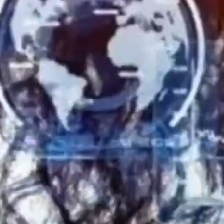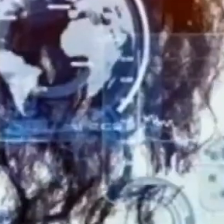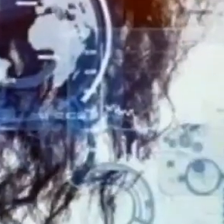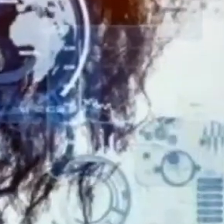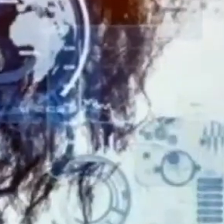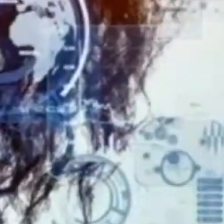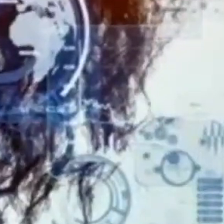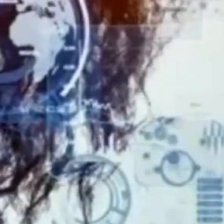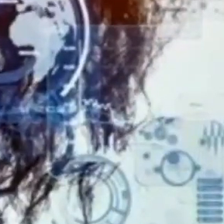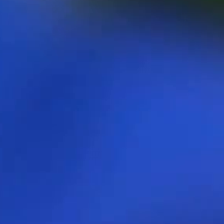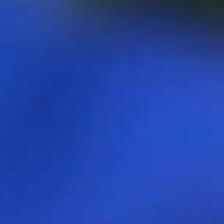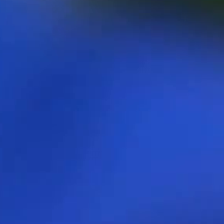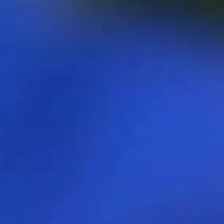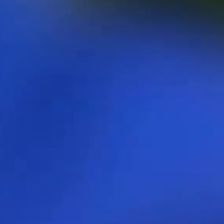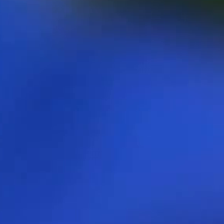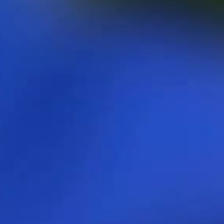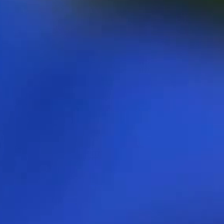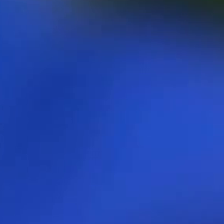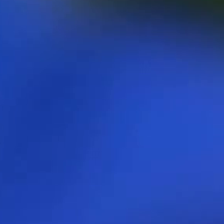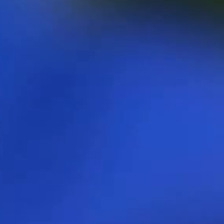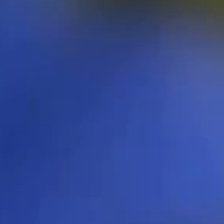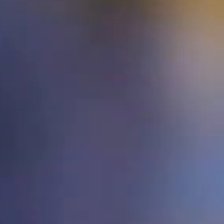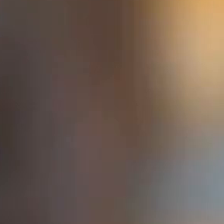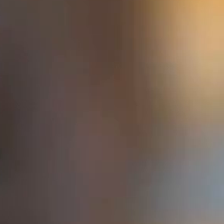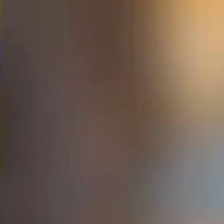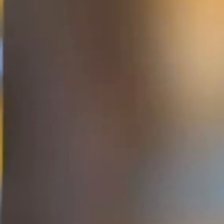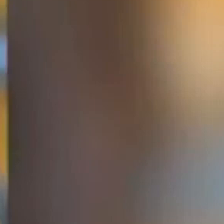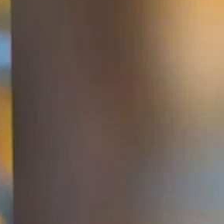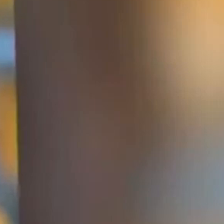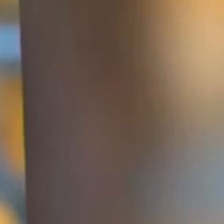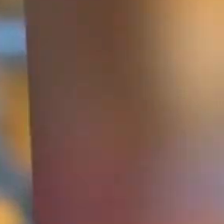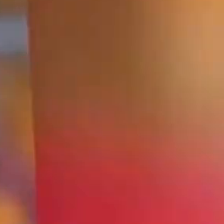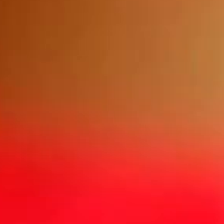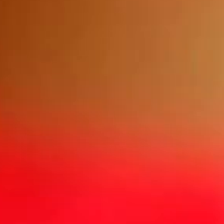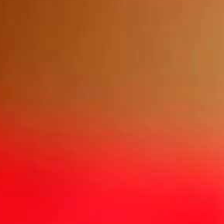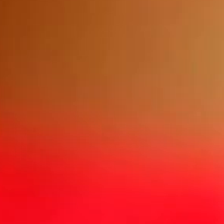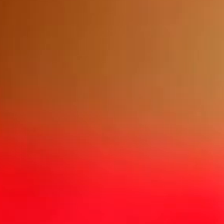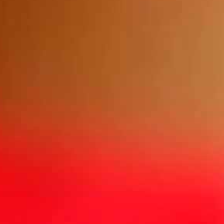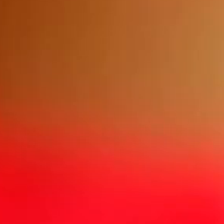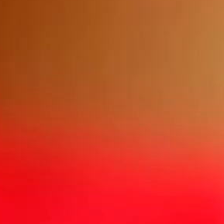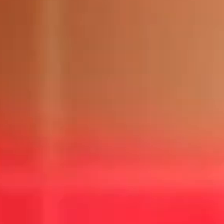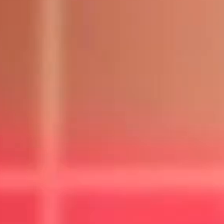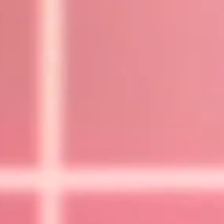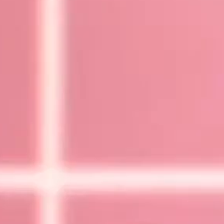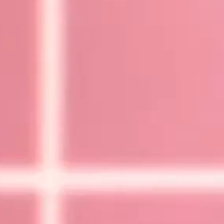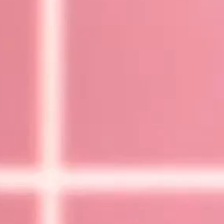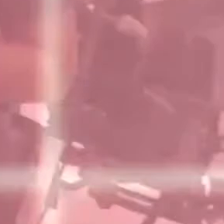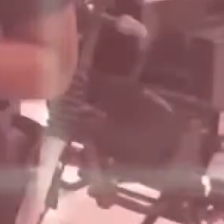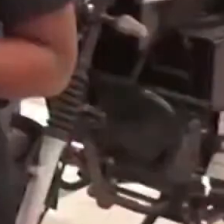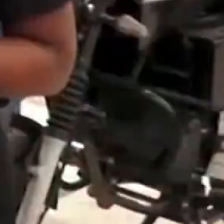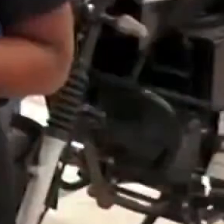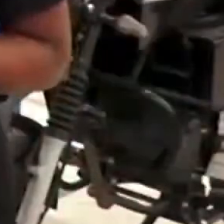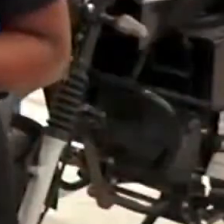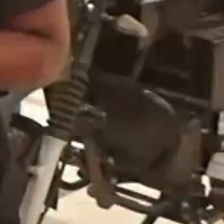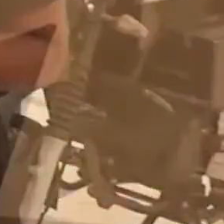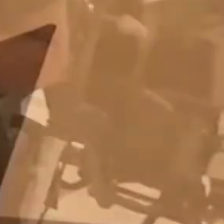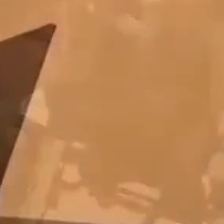Women, young and old, are also in the front line, breaking the glass ceiling, becoming thought leaders in the larger tech space.